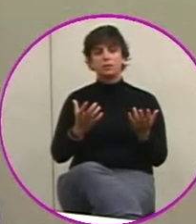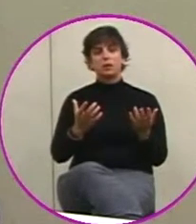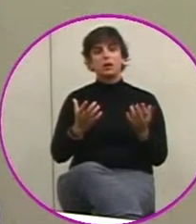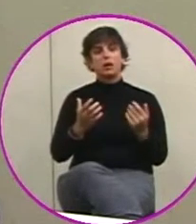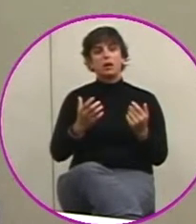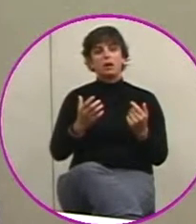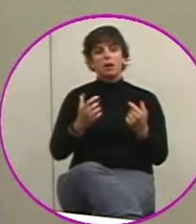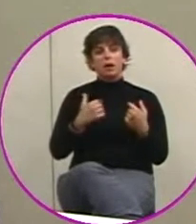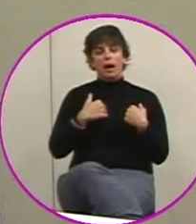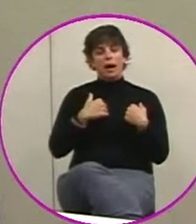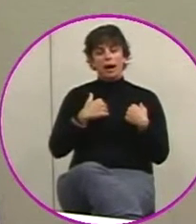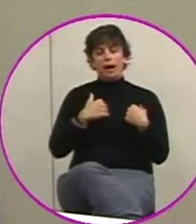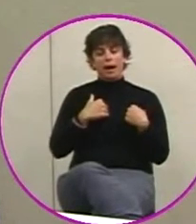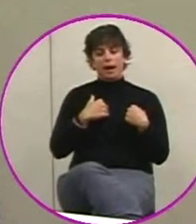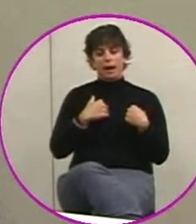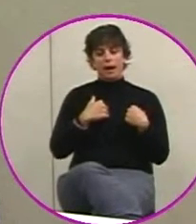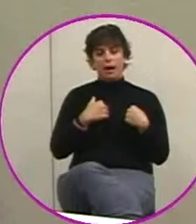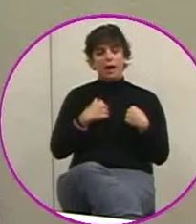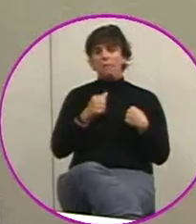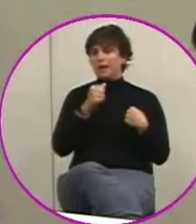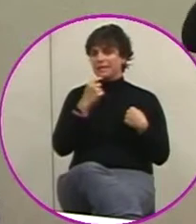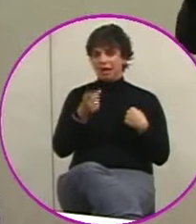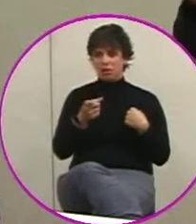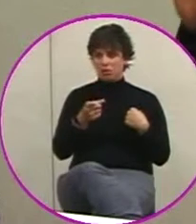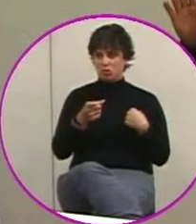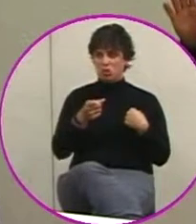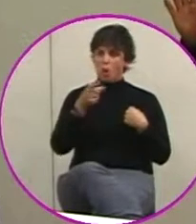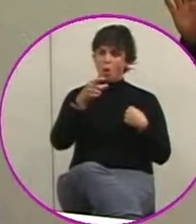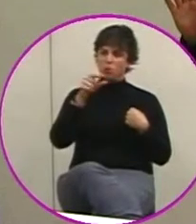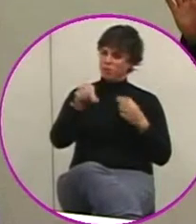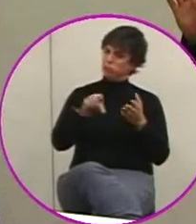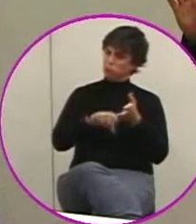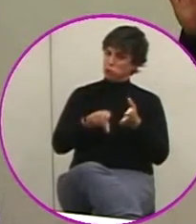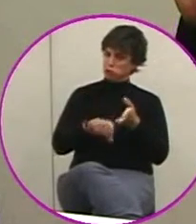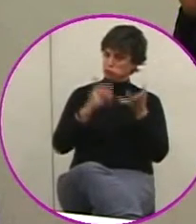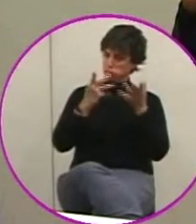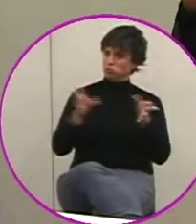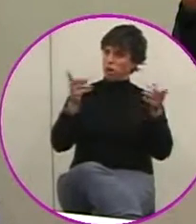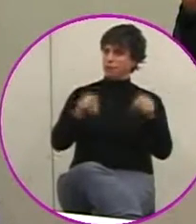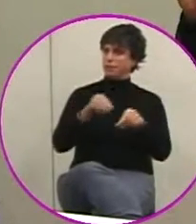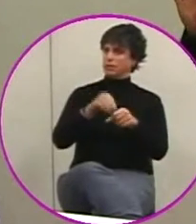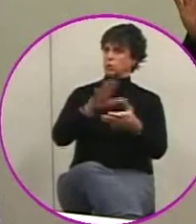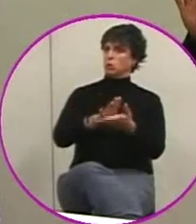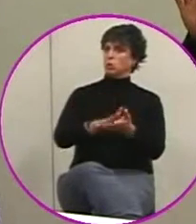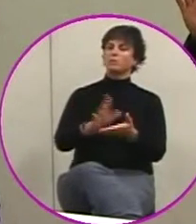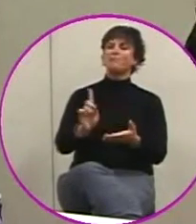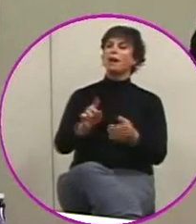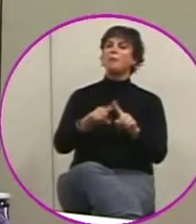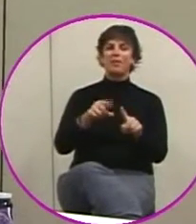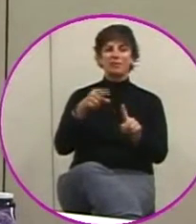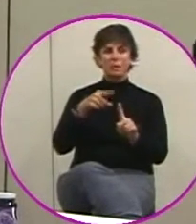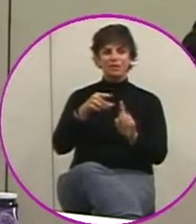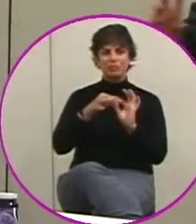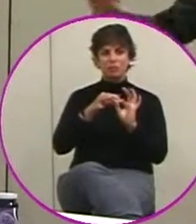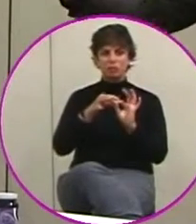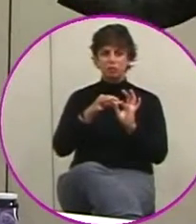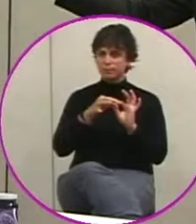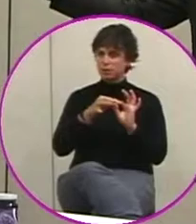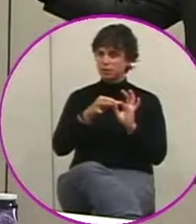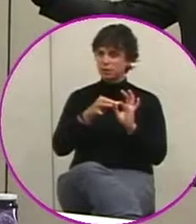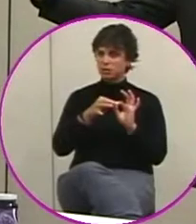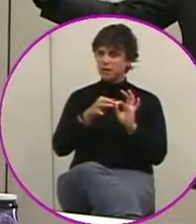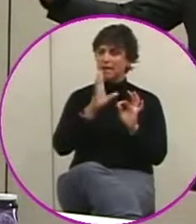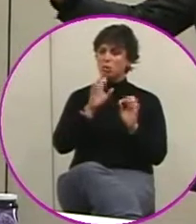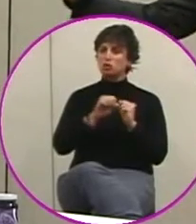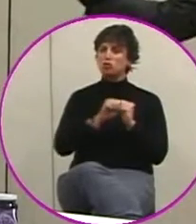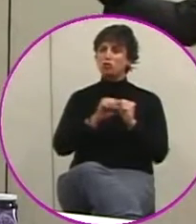I am not saying that this is research done in schools, but it is about relationships, and I'm going to stretch it a